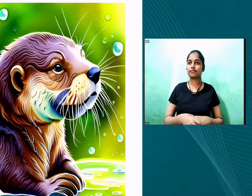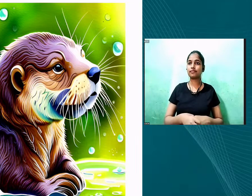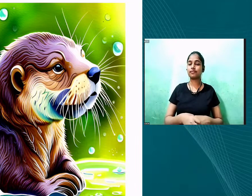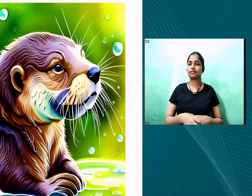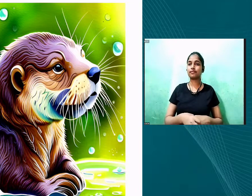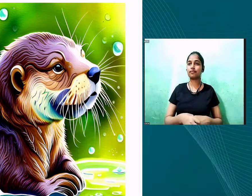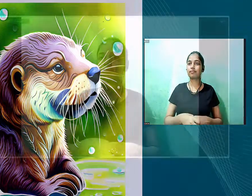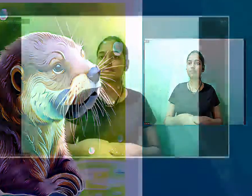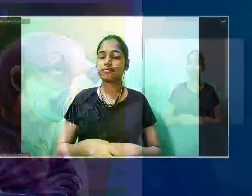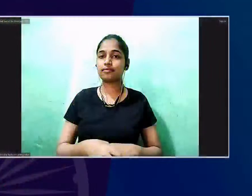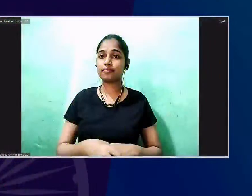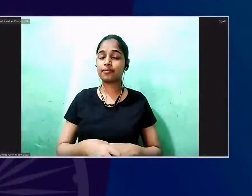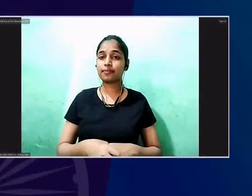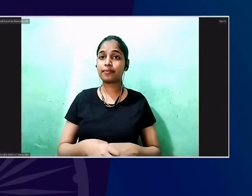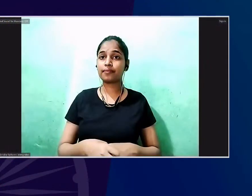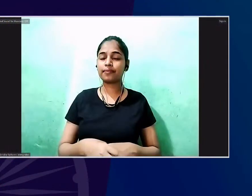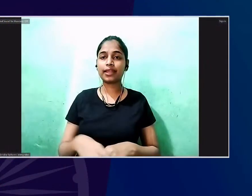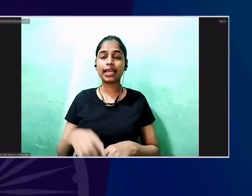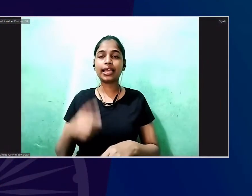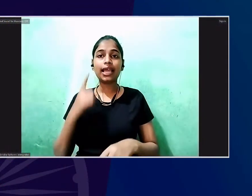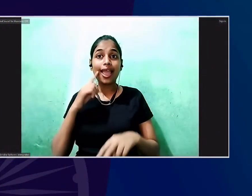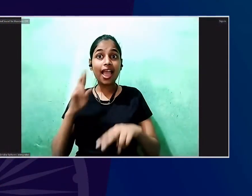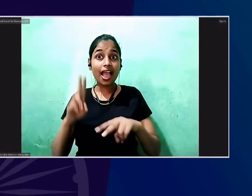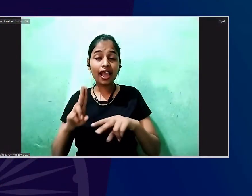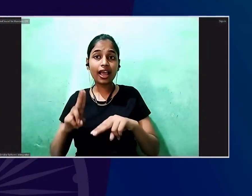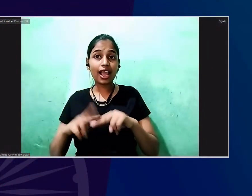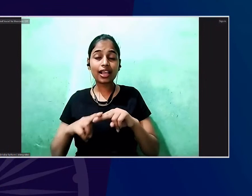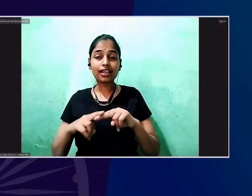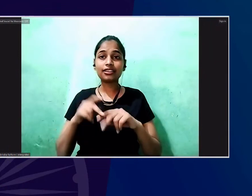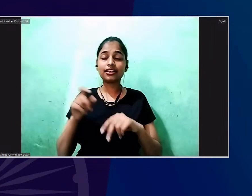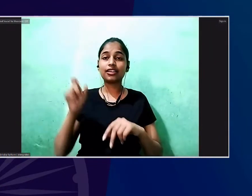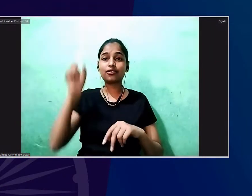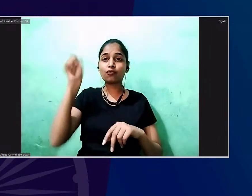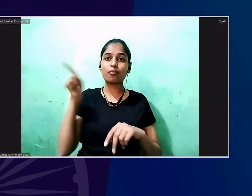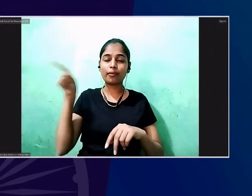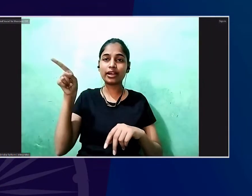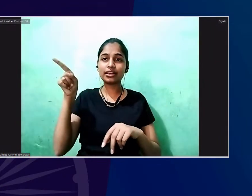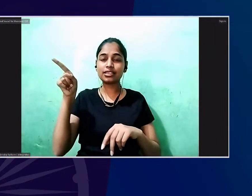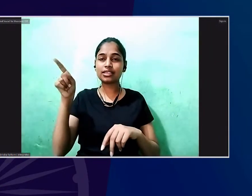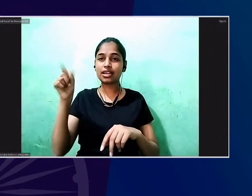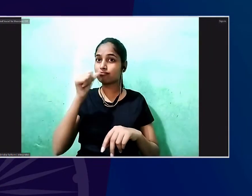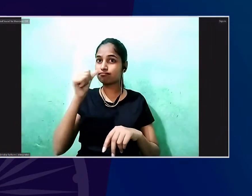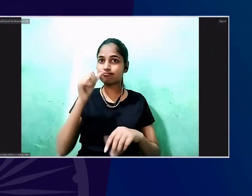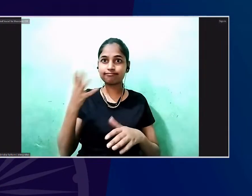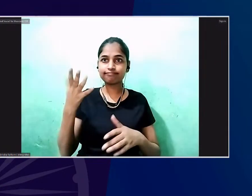himself and watch as the water flowed out.